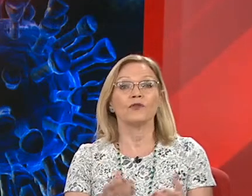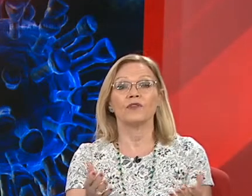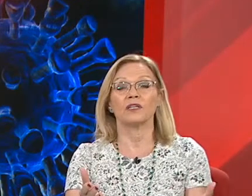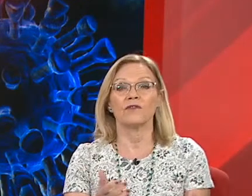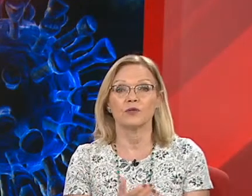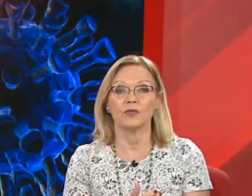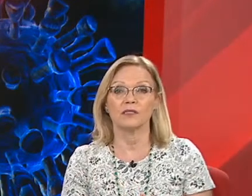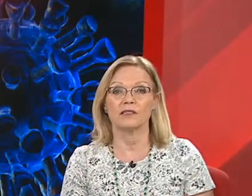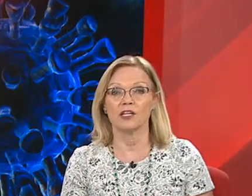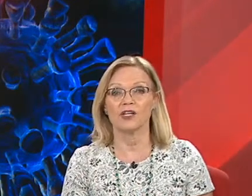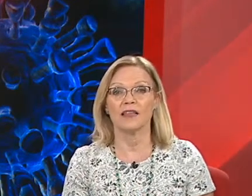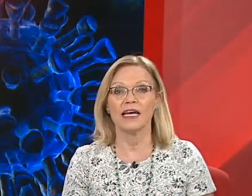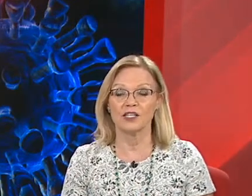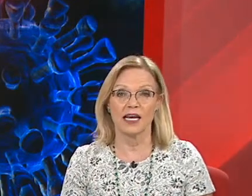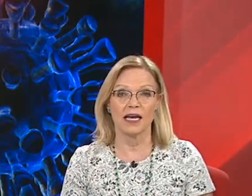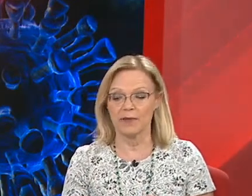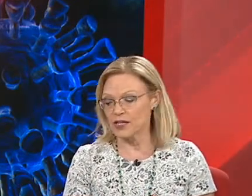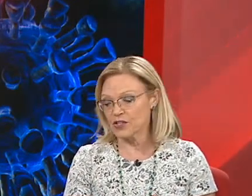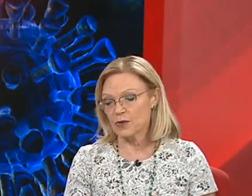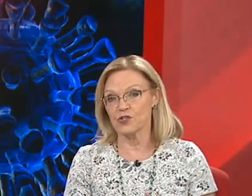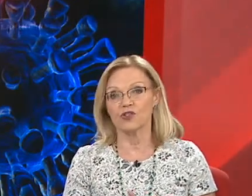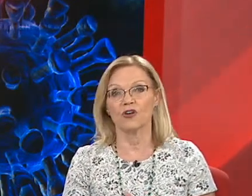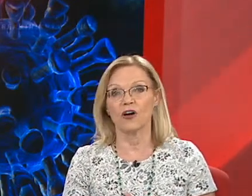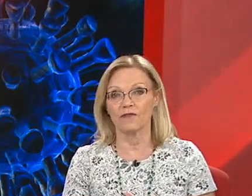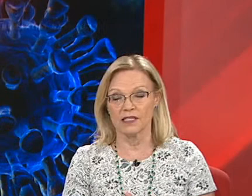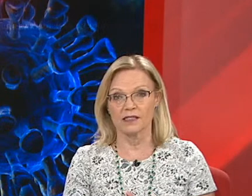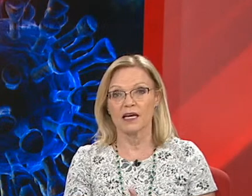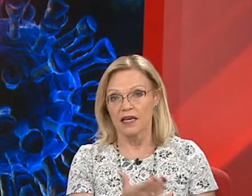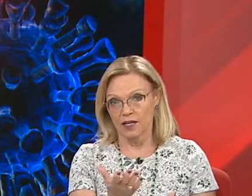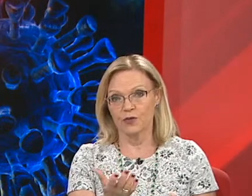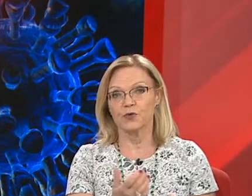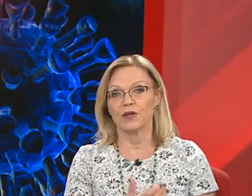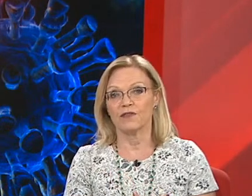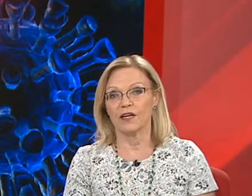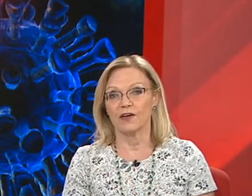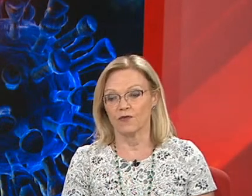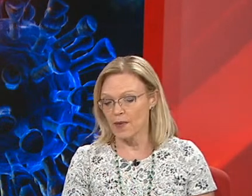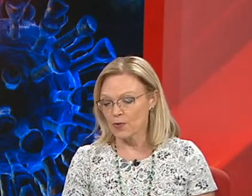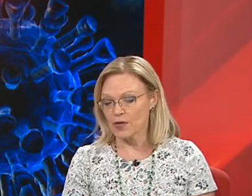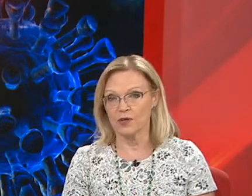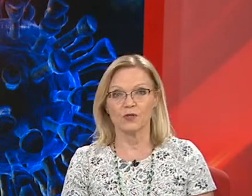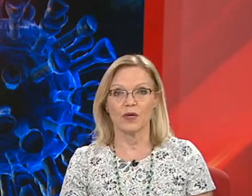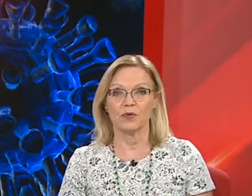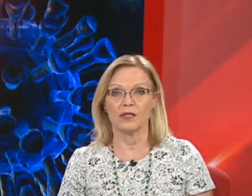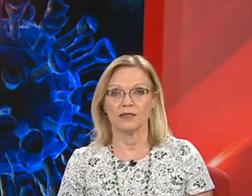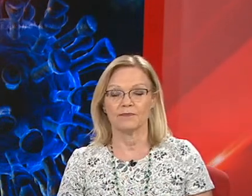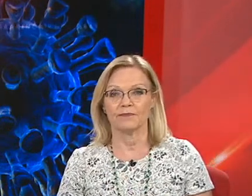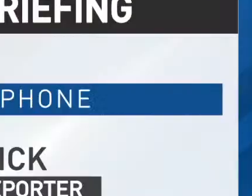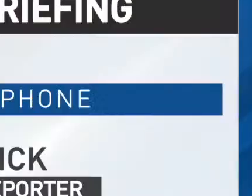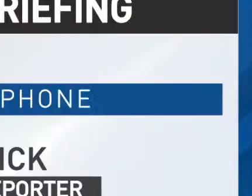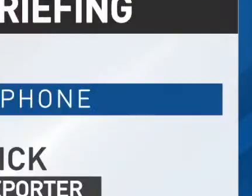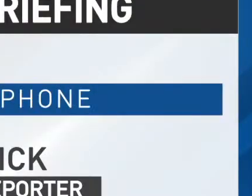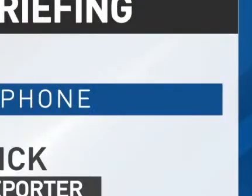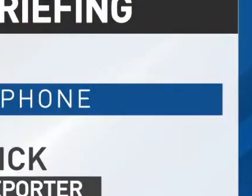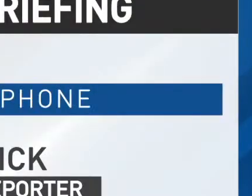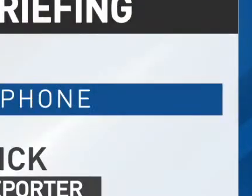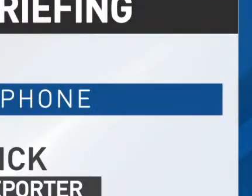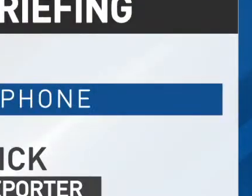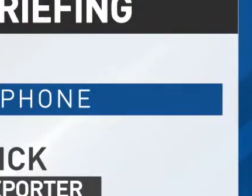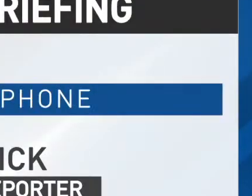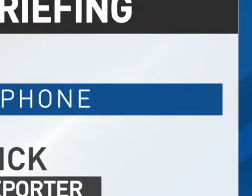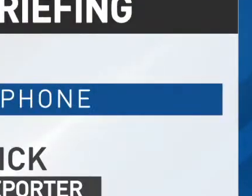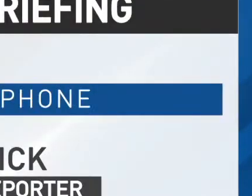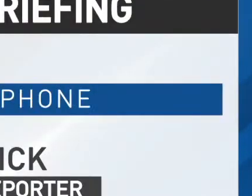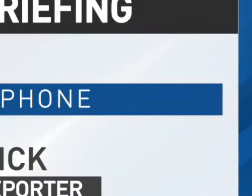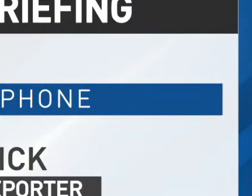I wonder if the governor will touch on that today. I imagine he would start off his news briefing remembering those people. Yeah, and you know,